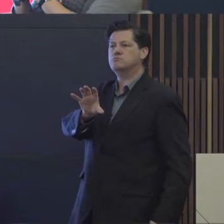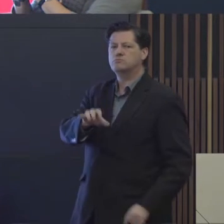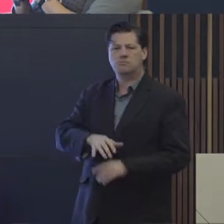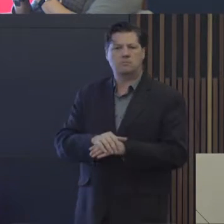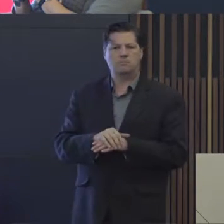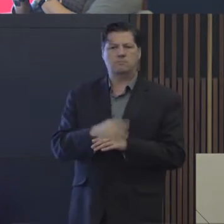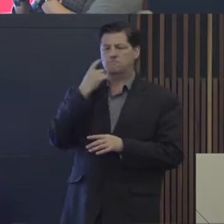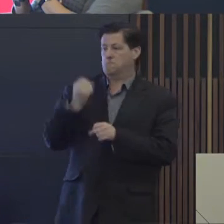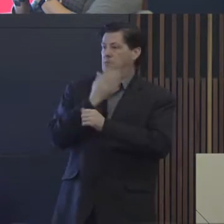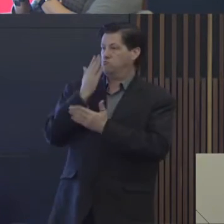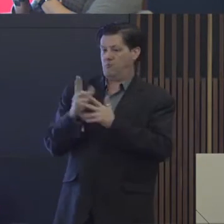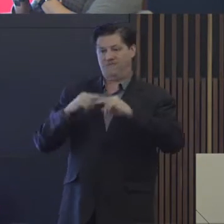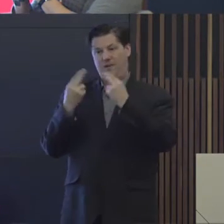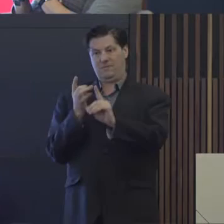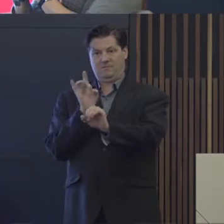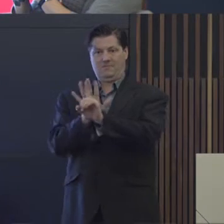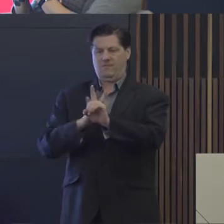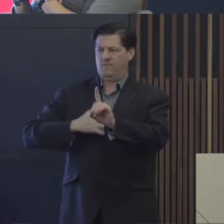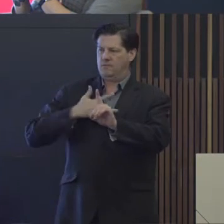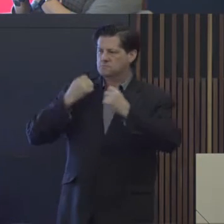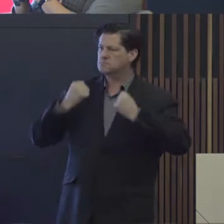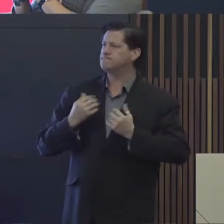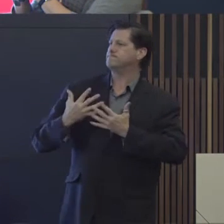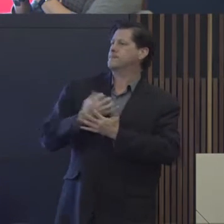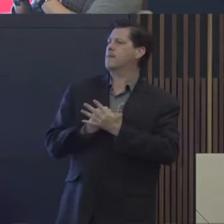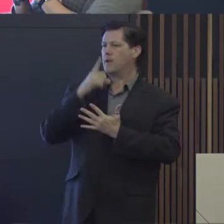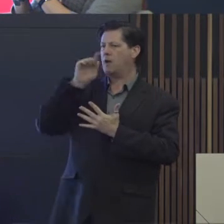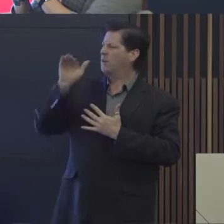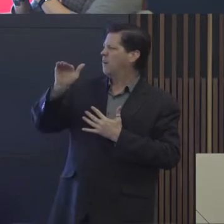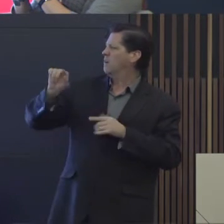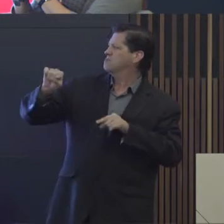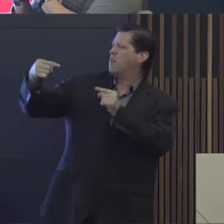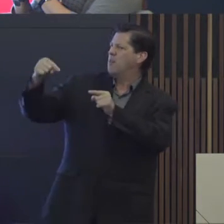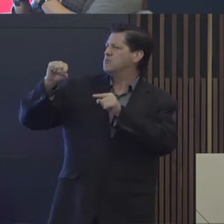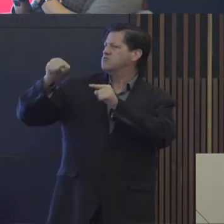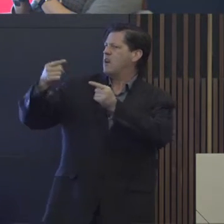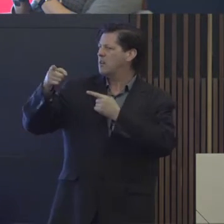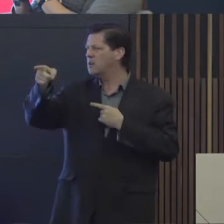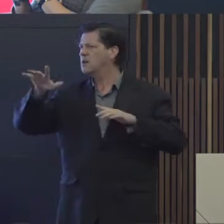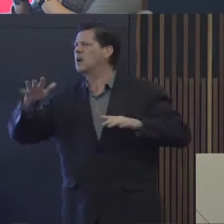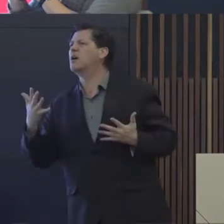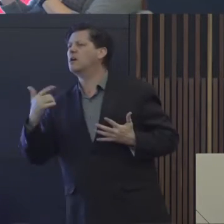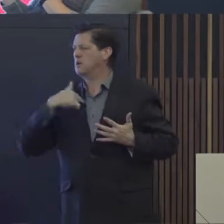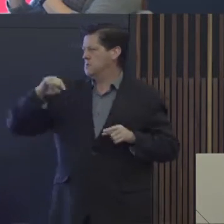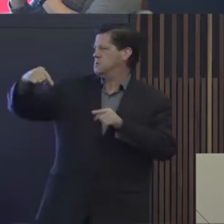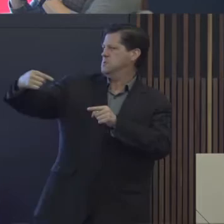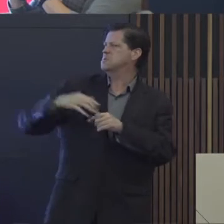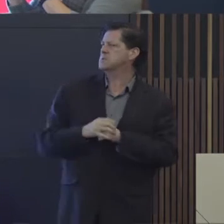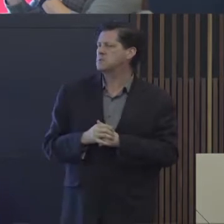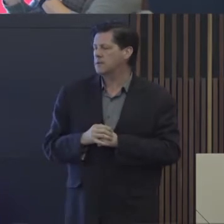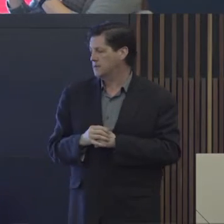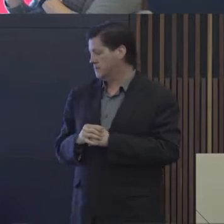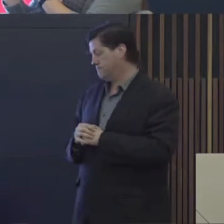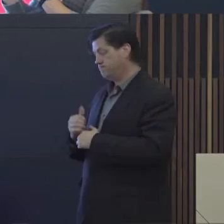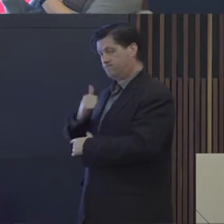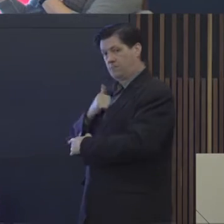ensuring that they feel safe to challenge people who are not making those adjustments for them. I think,